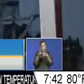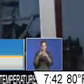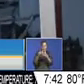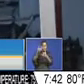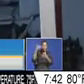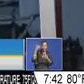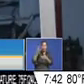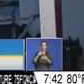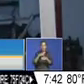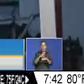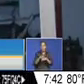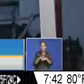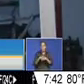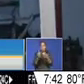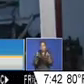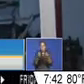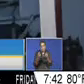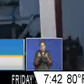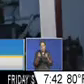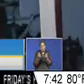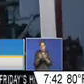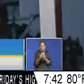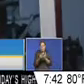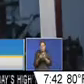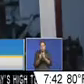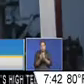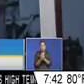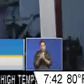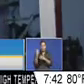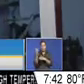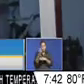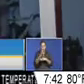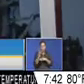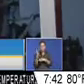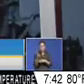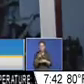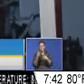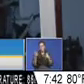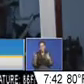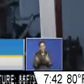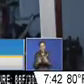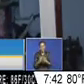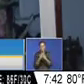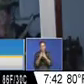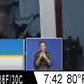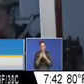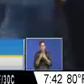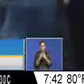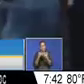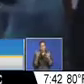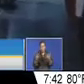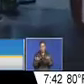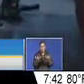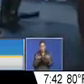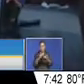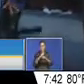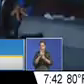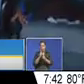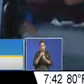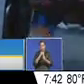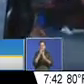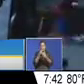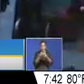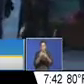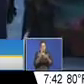time, that have nothing to do with it. Right? And so there's always seems to be challenges, and the athletes are never seems to be